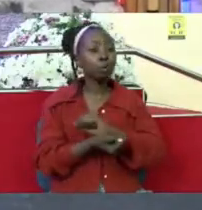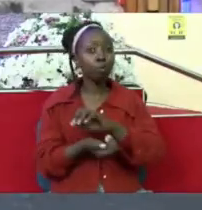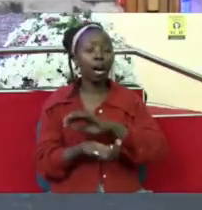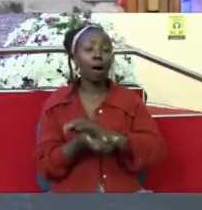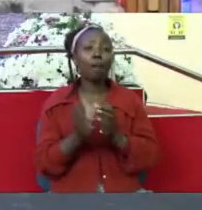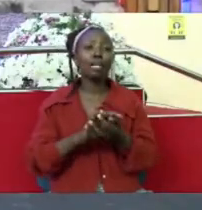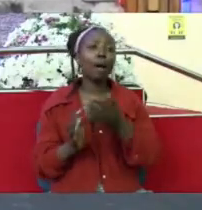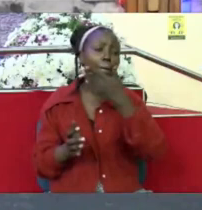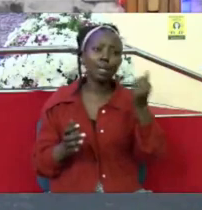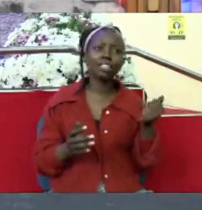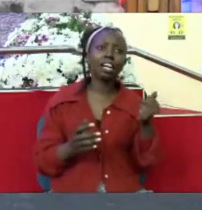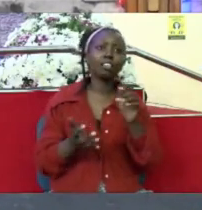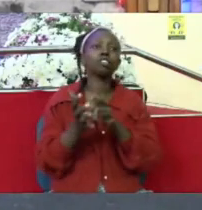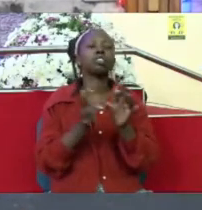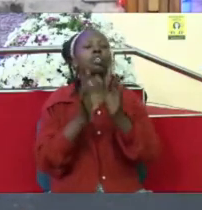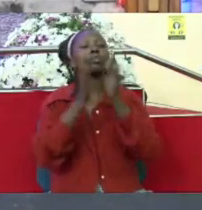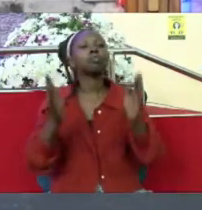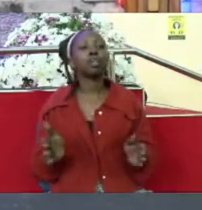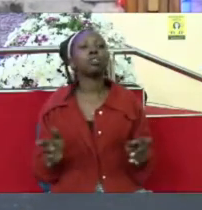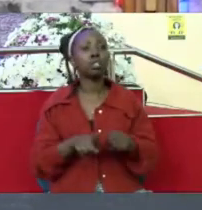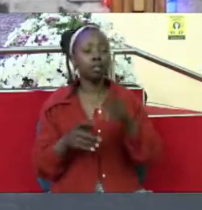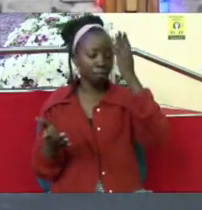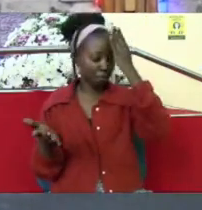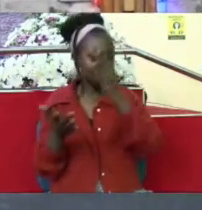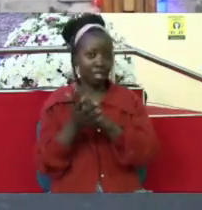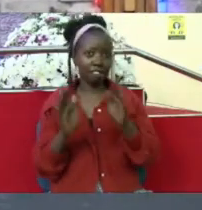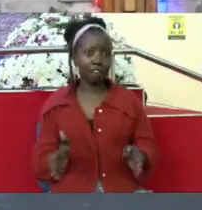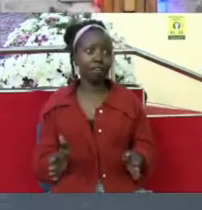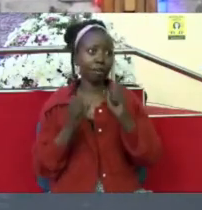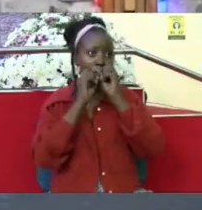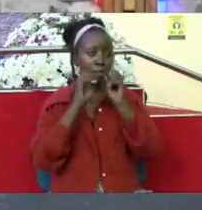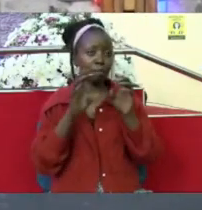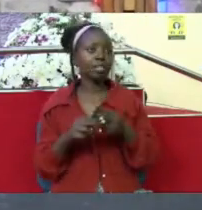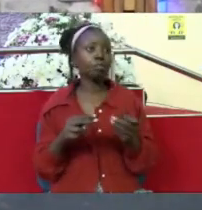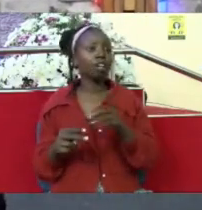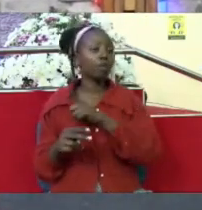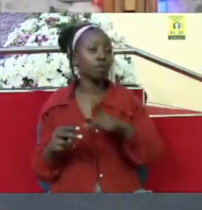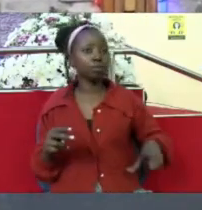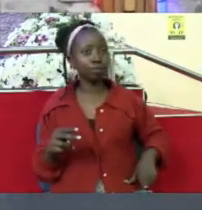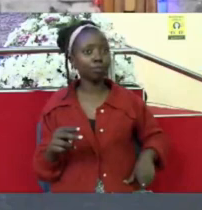better believer. Blessed be the name of the Lord. Hallelujah.